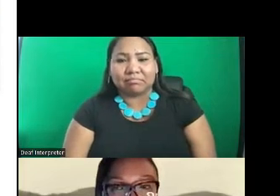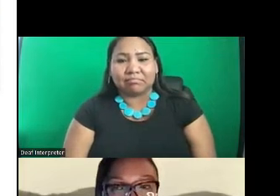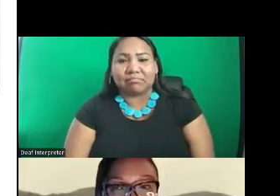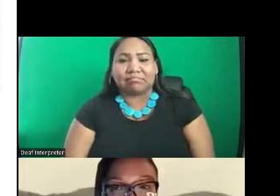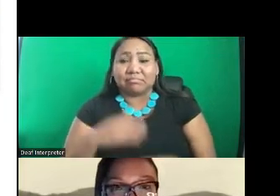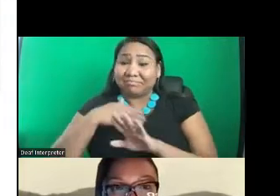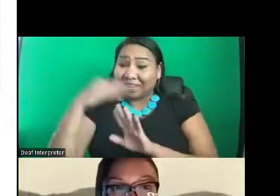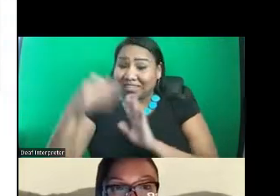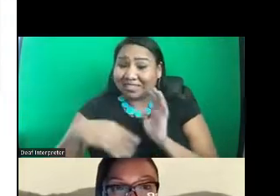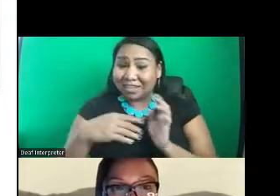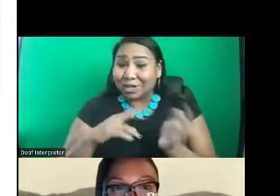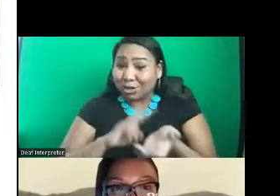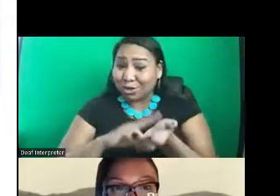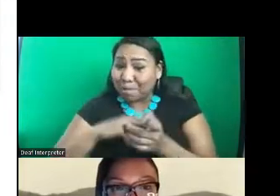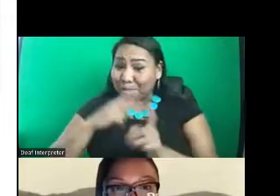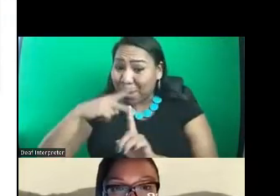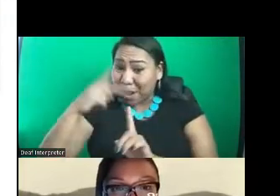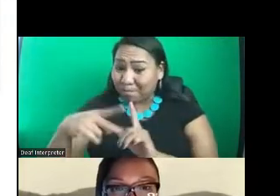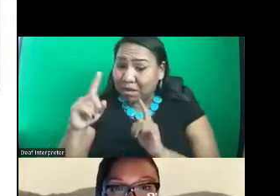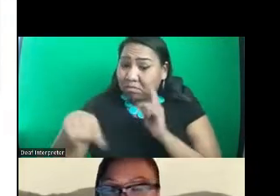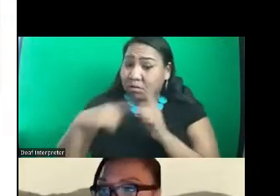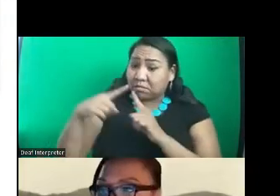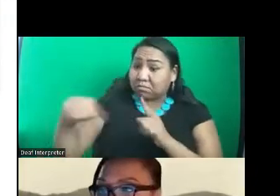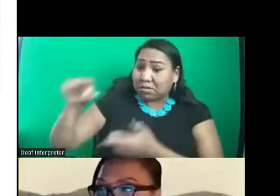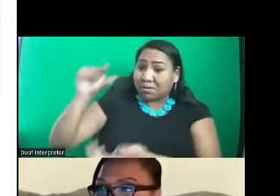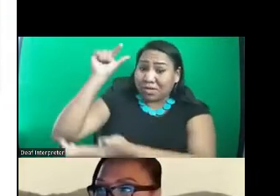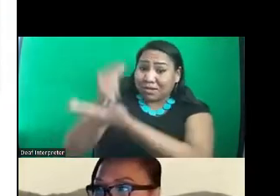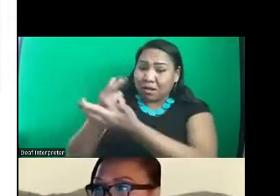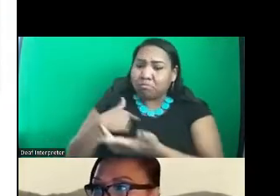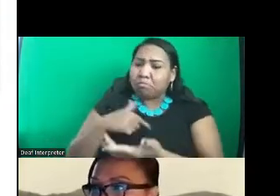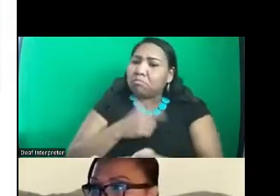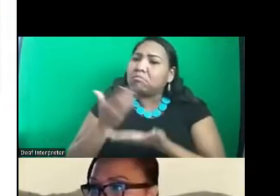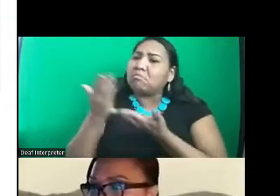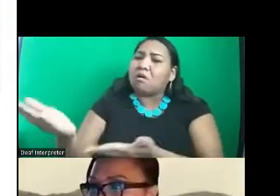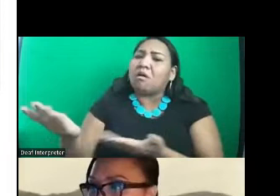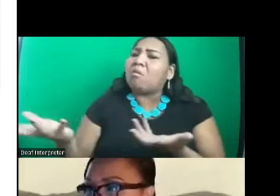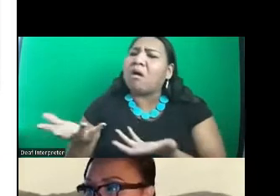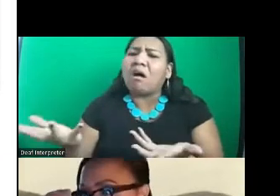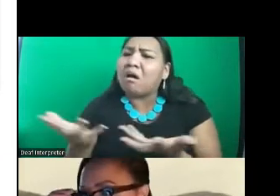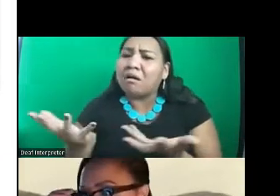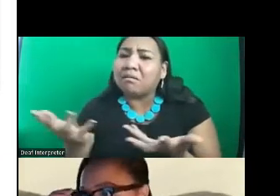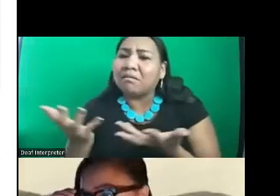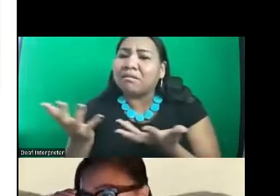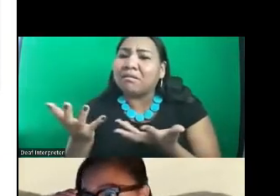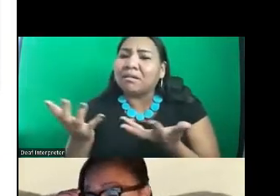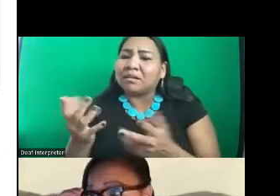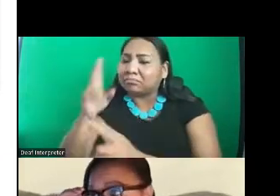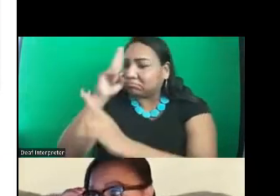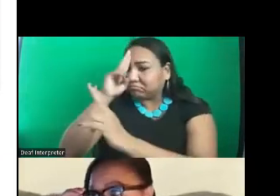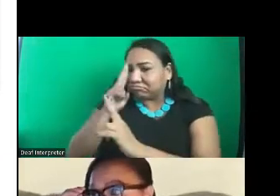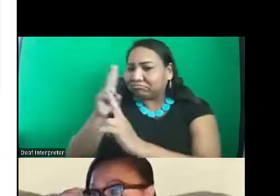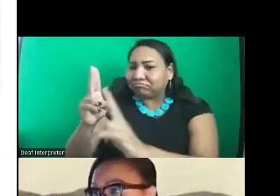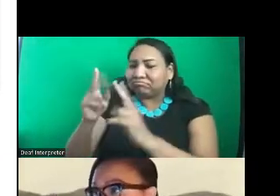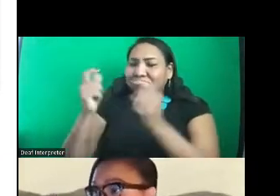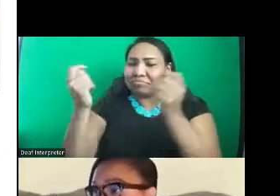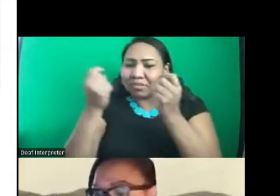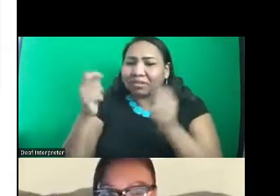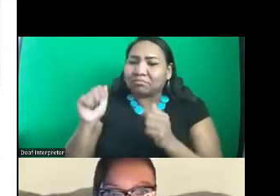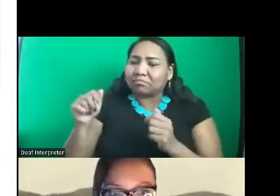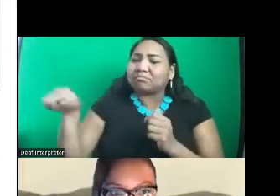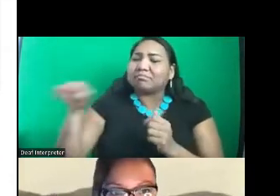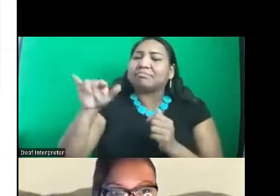graduating, we offered them the honoring ceremony, and each one of them could choose the color of